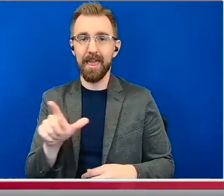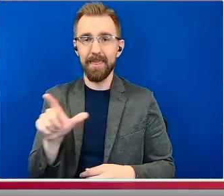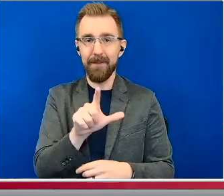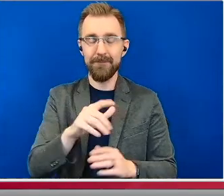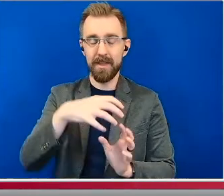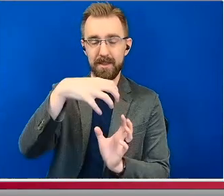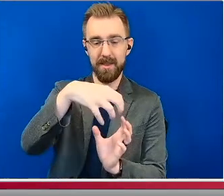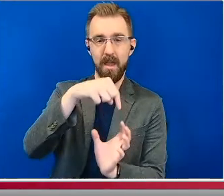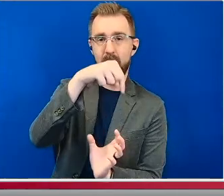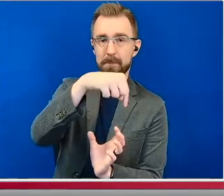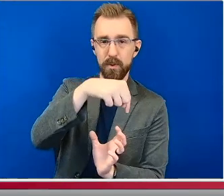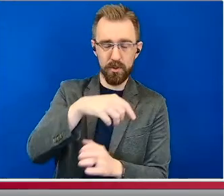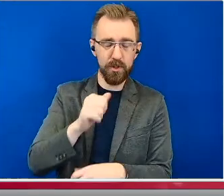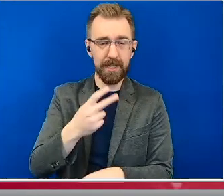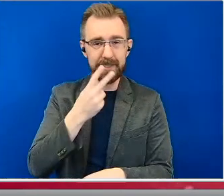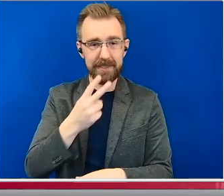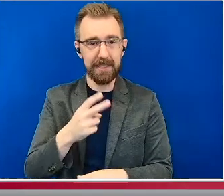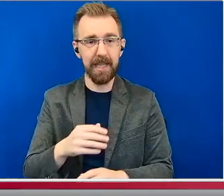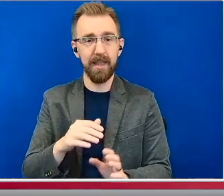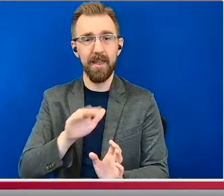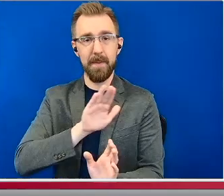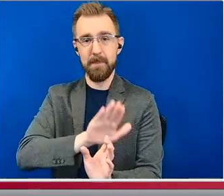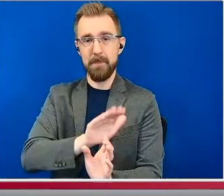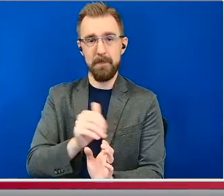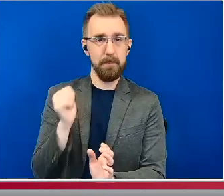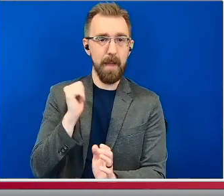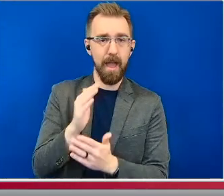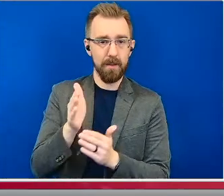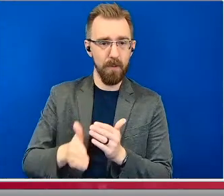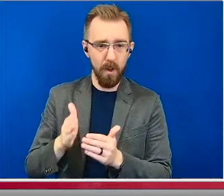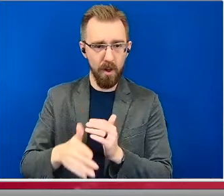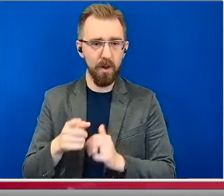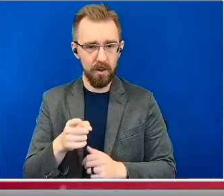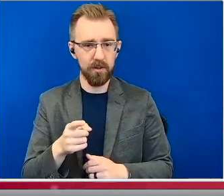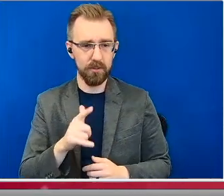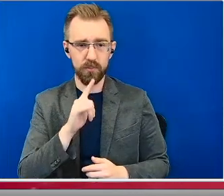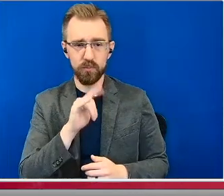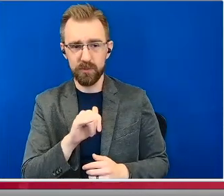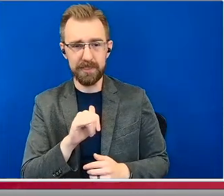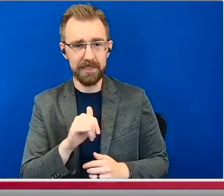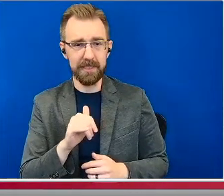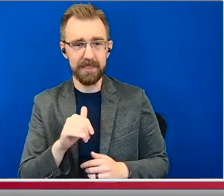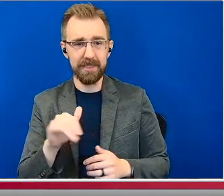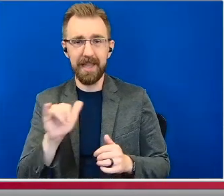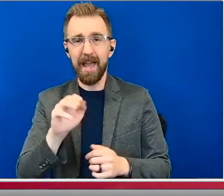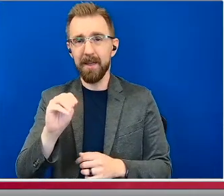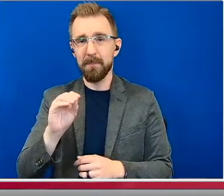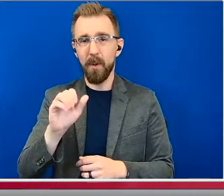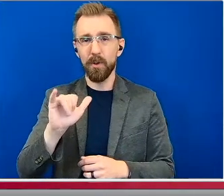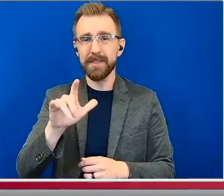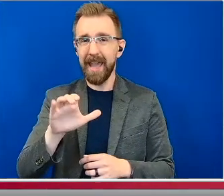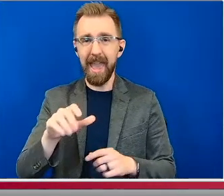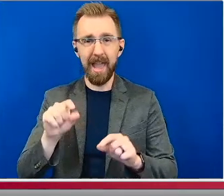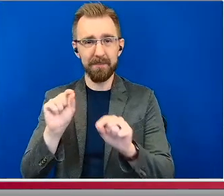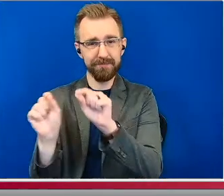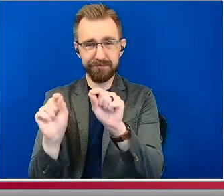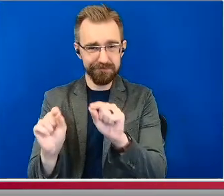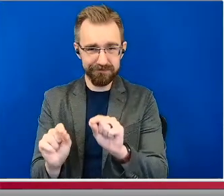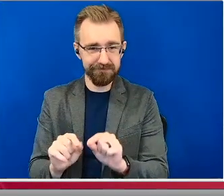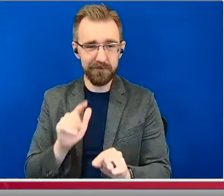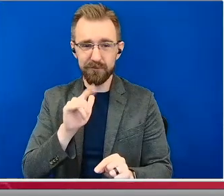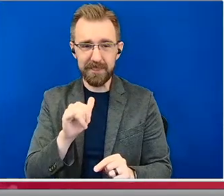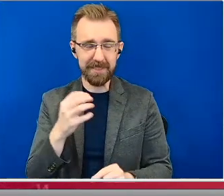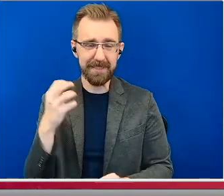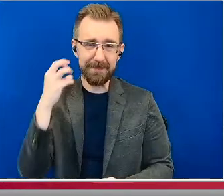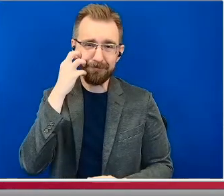see the back side of the left upper chamber, which is really in a mosaic pattern. So you really, it is really dense scar tissue